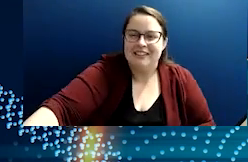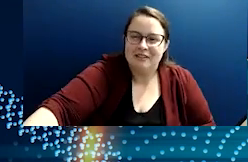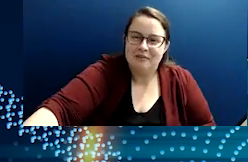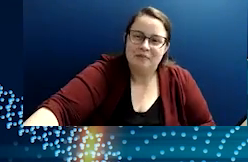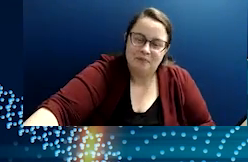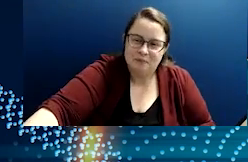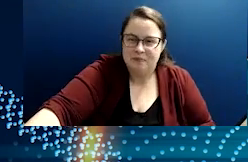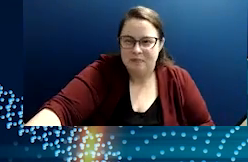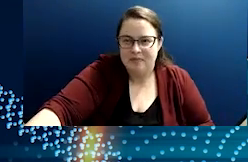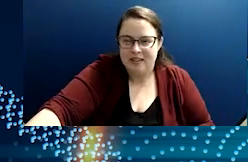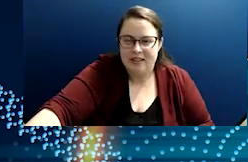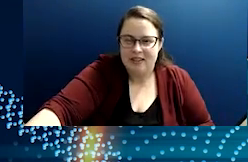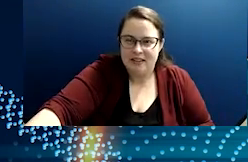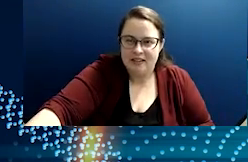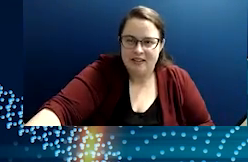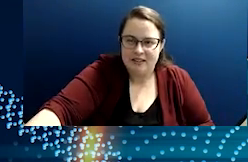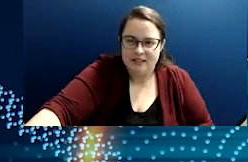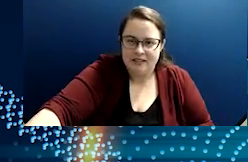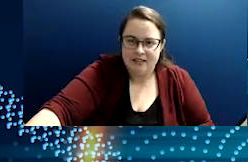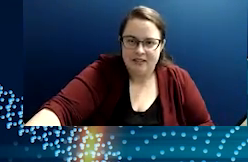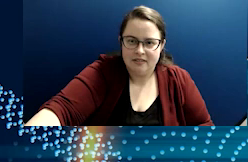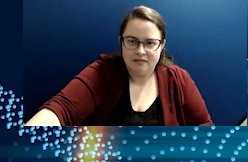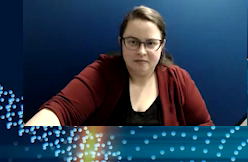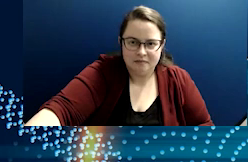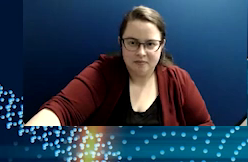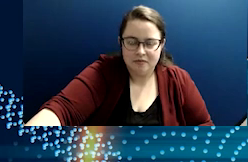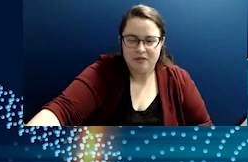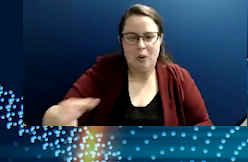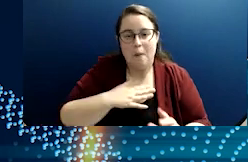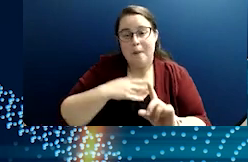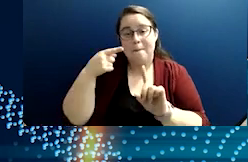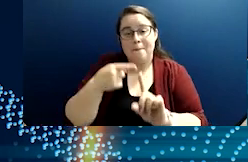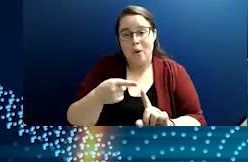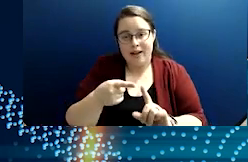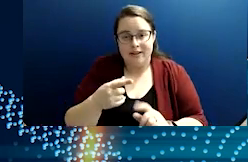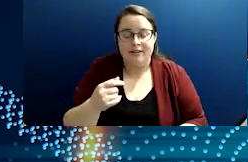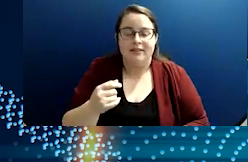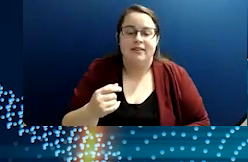Okay. But here's my point. There is a certain